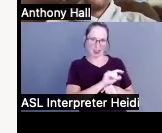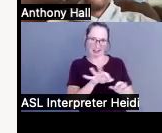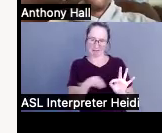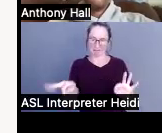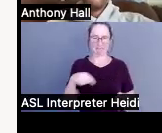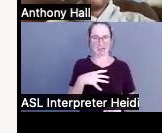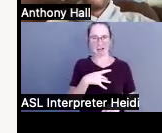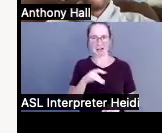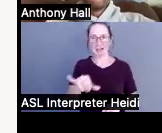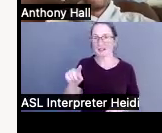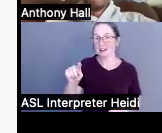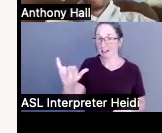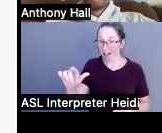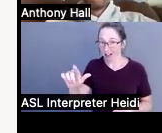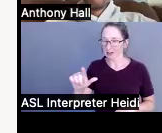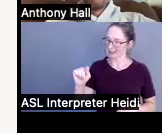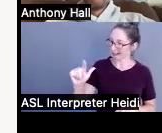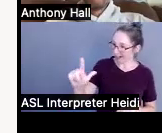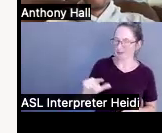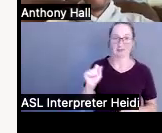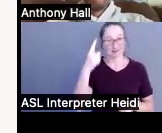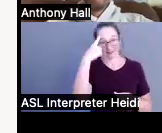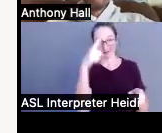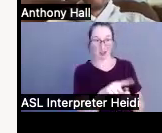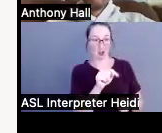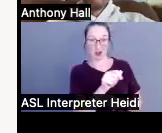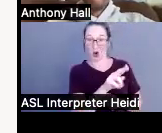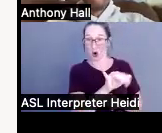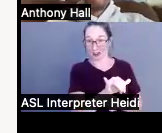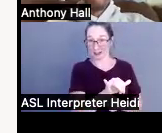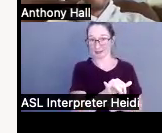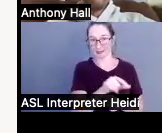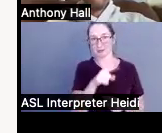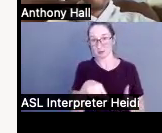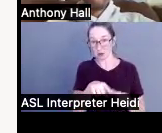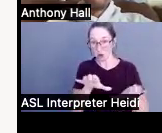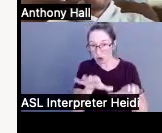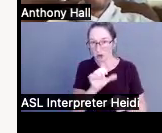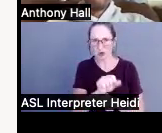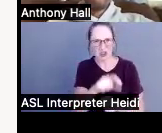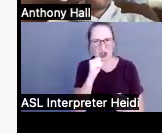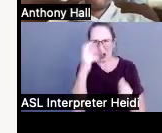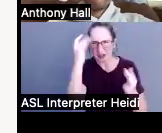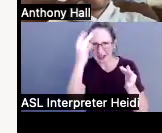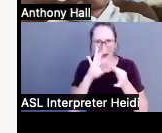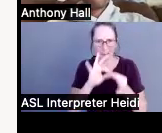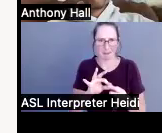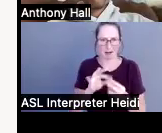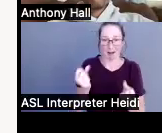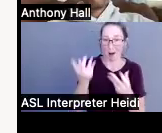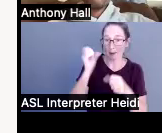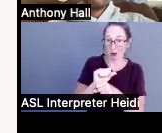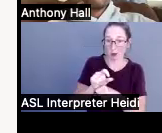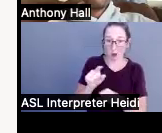that. TL? I have to agree with Tony. I mean, when you're doing the work, you're not thinking about how much of the work